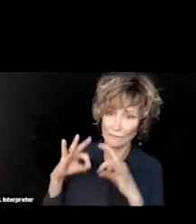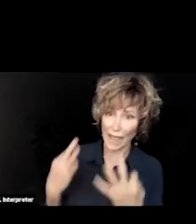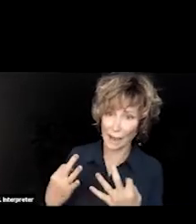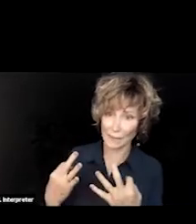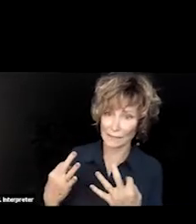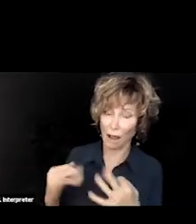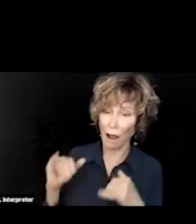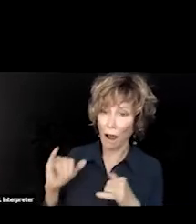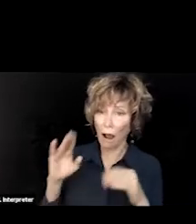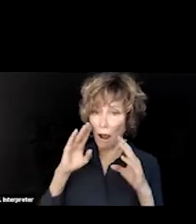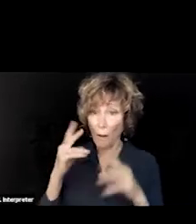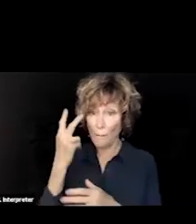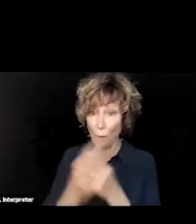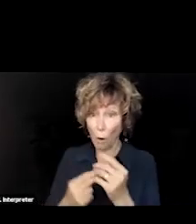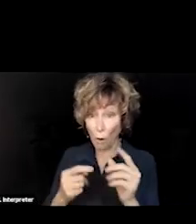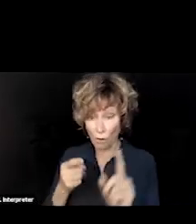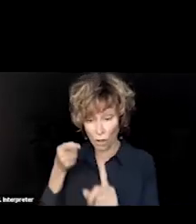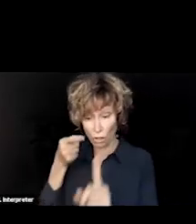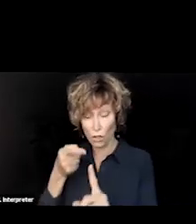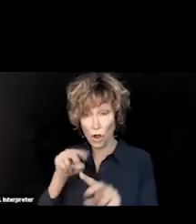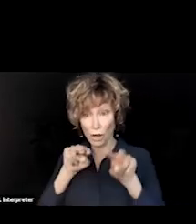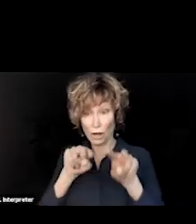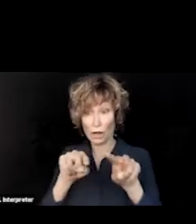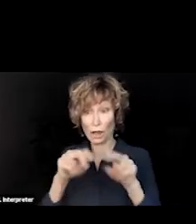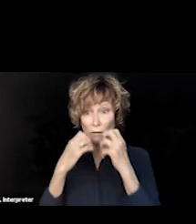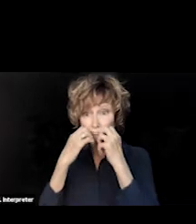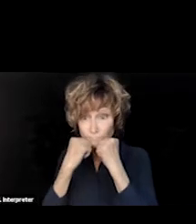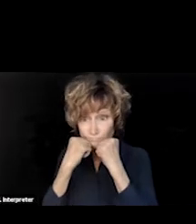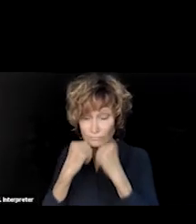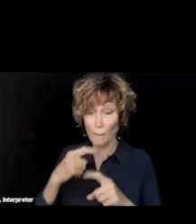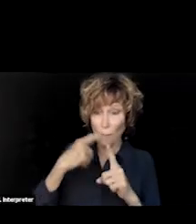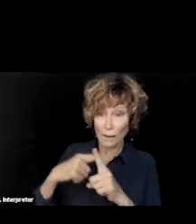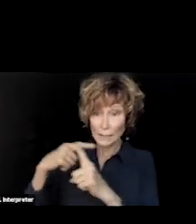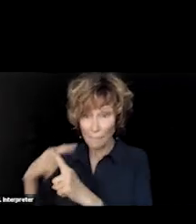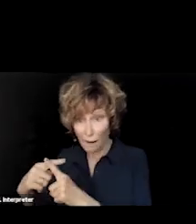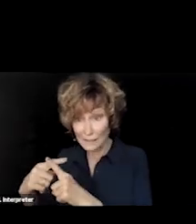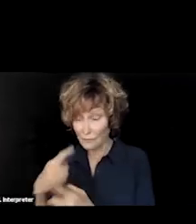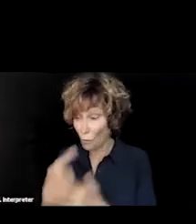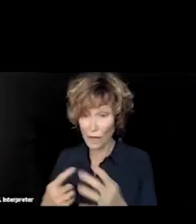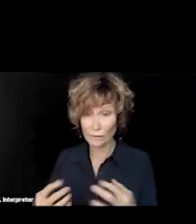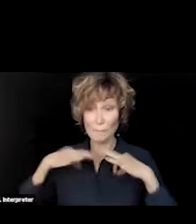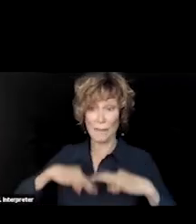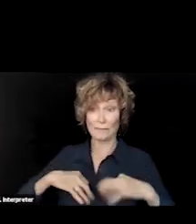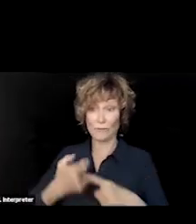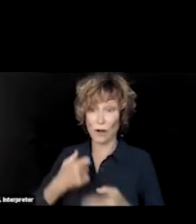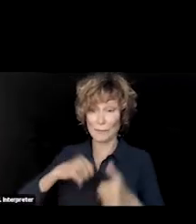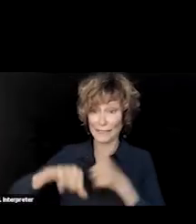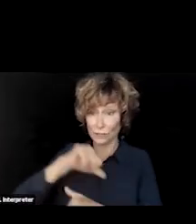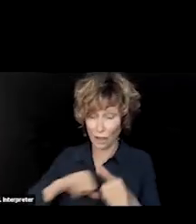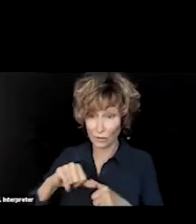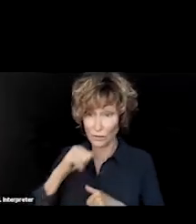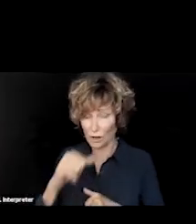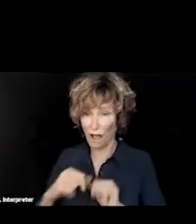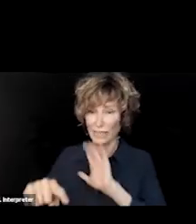an asset-based lens, appreciating the assets that each brought to the table rather than the deficits to be